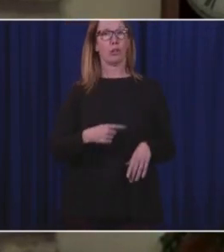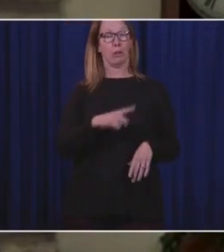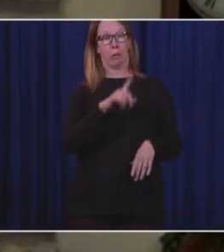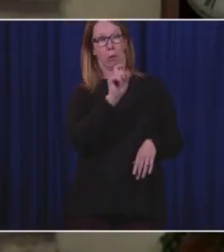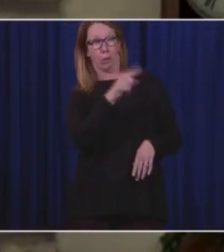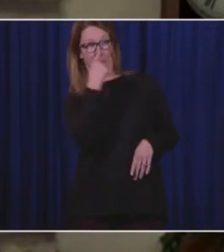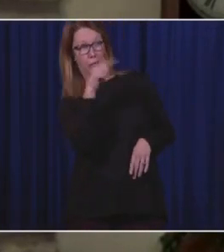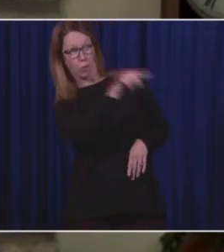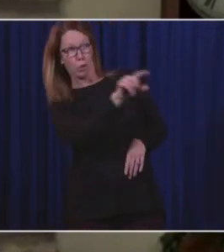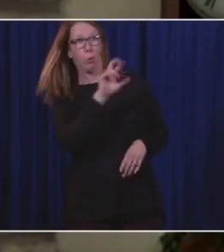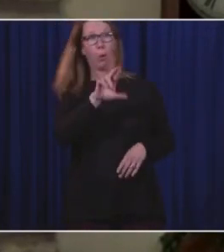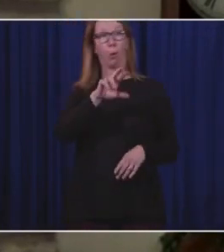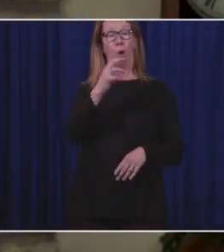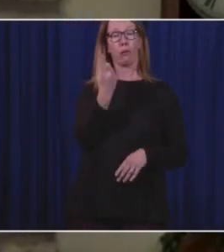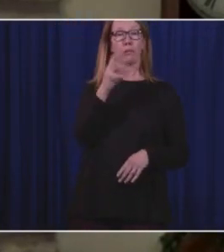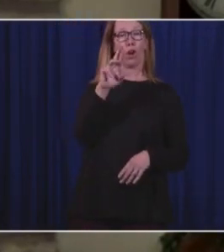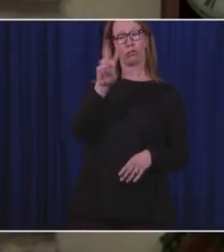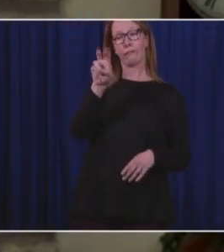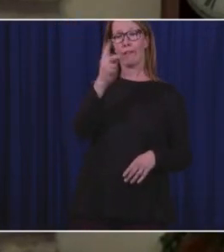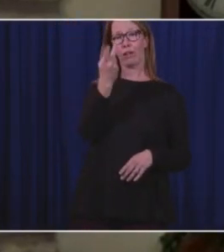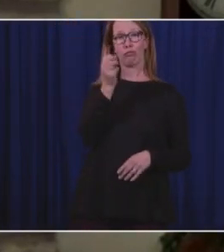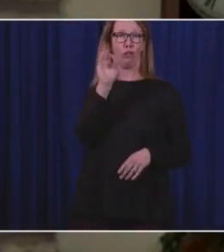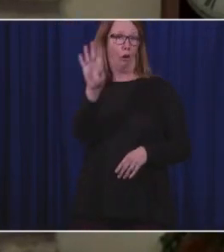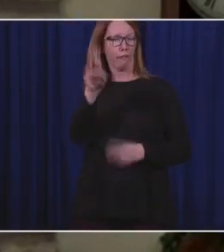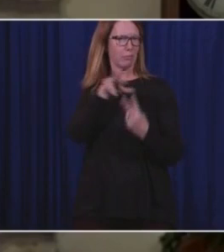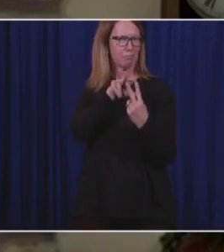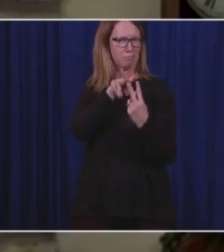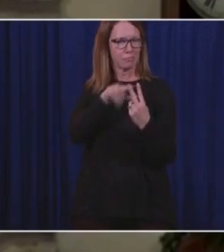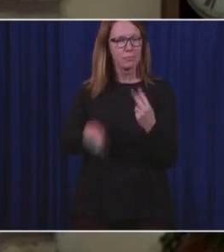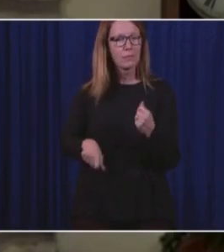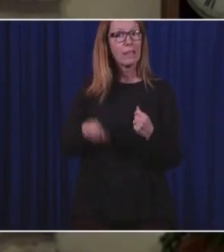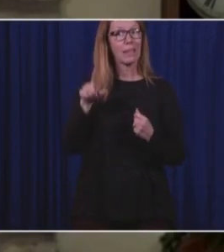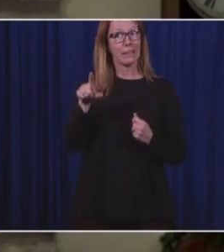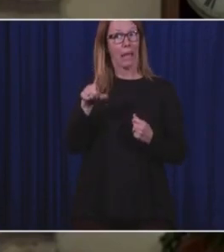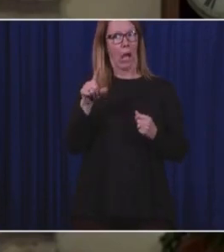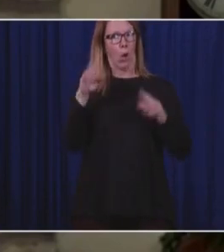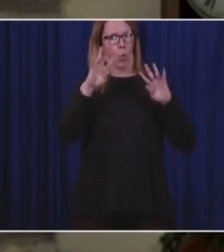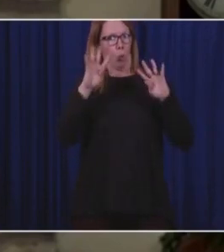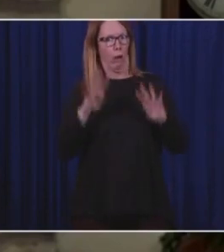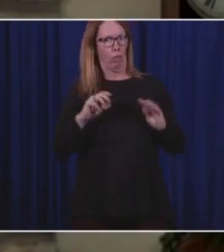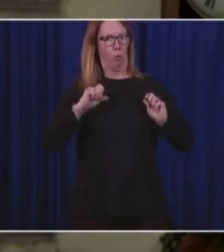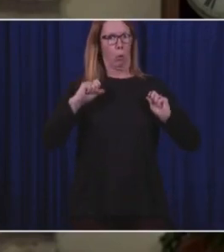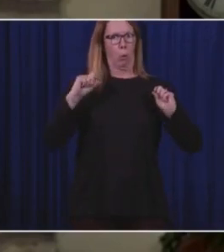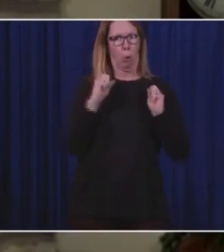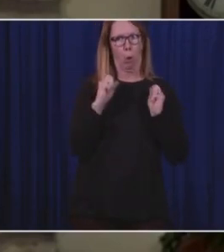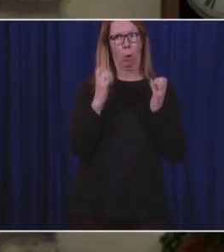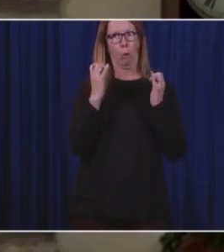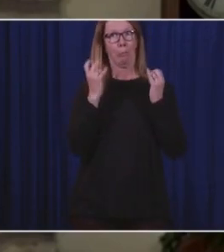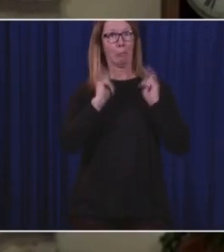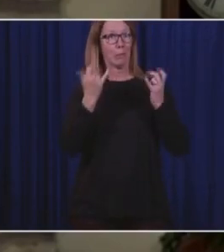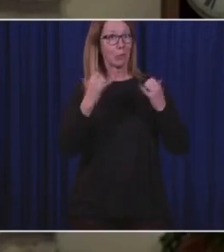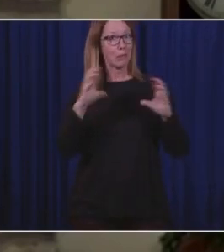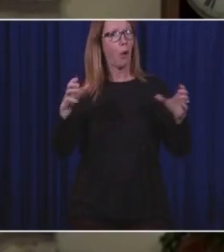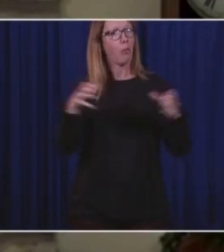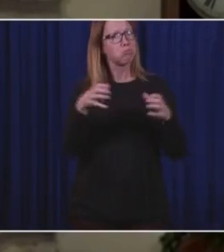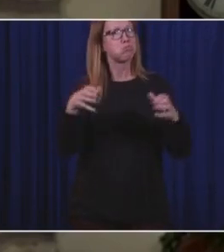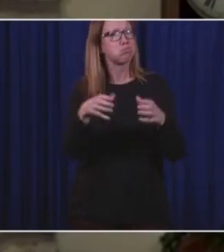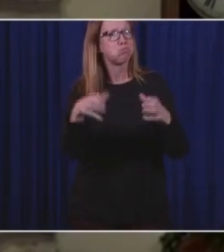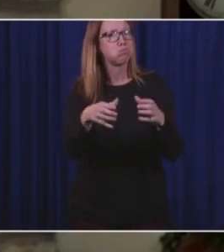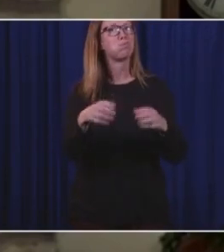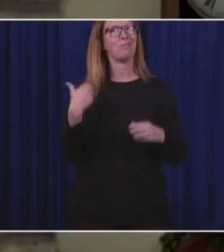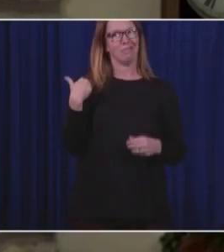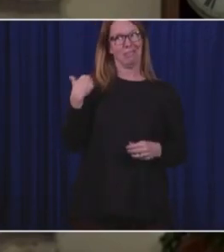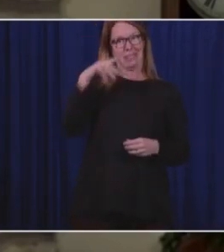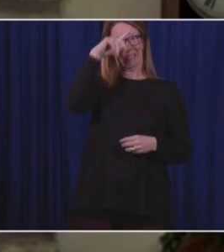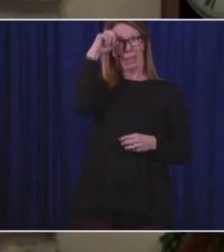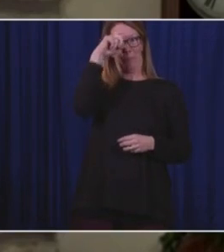Dr. Vanderhoff. With the weather getting colder and people still wanting to gather, I mean, we spent the summer seeing people, you